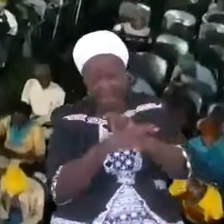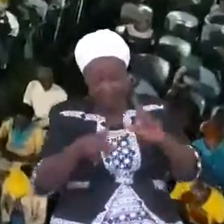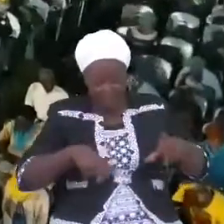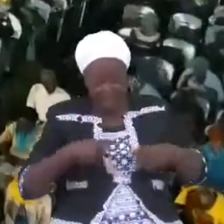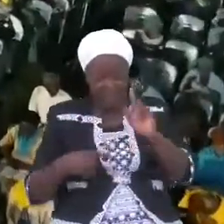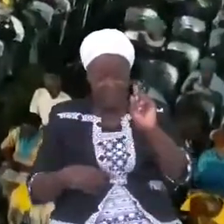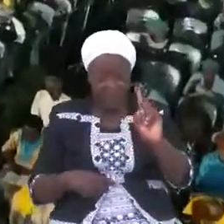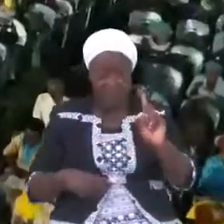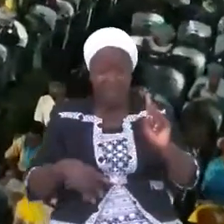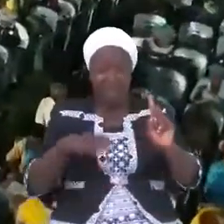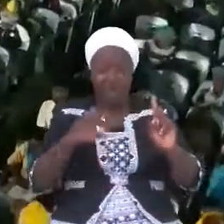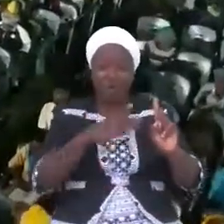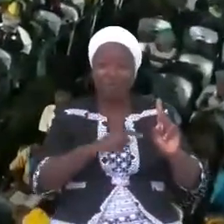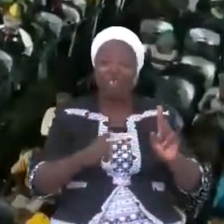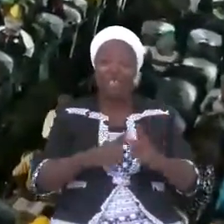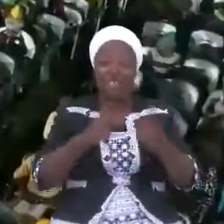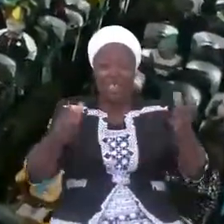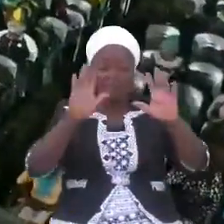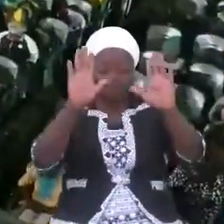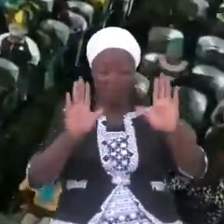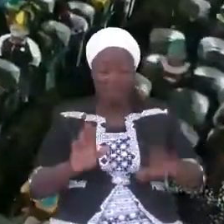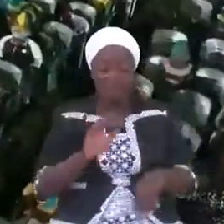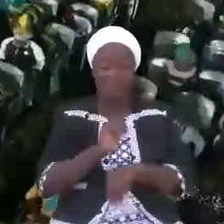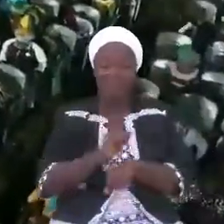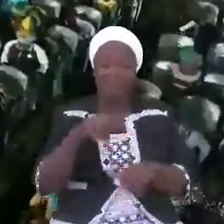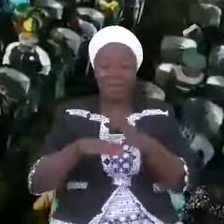Universal Church,